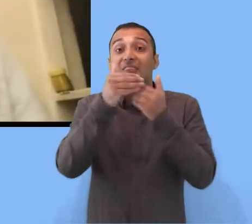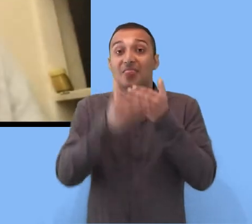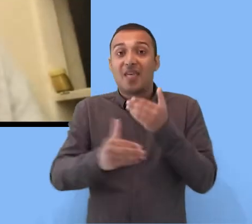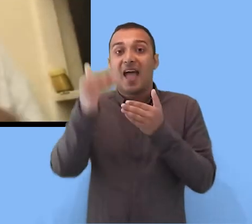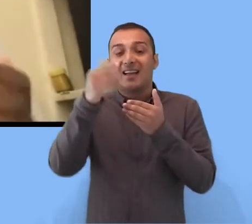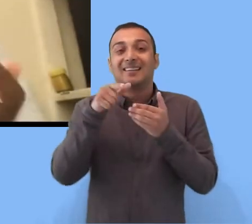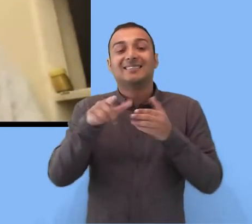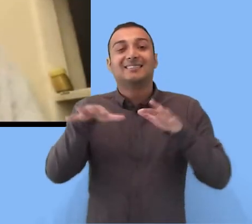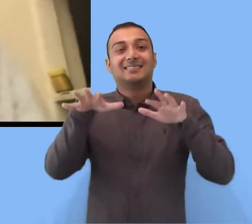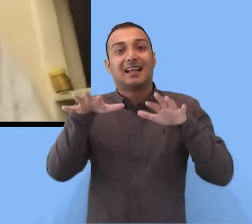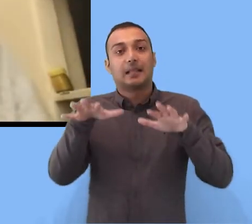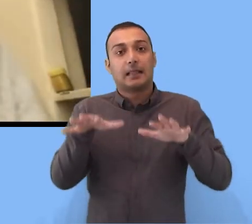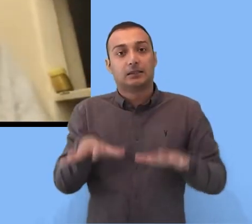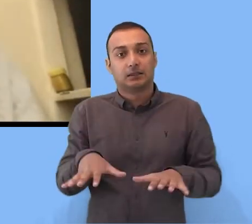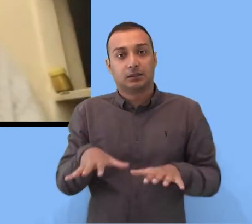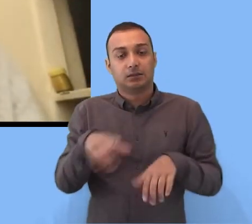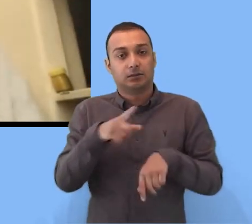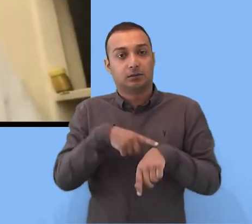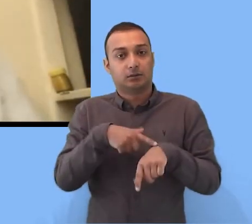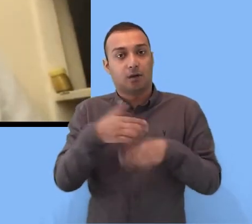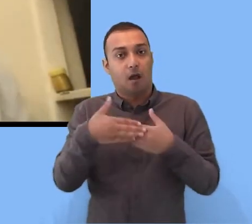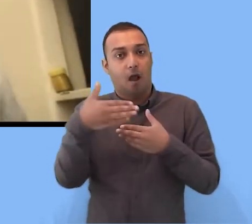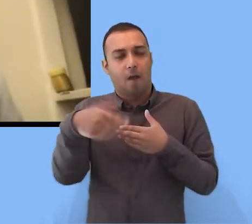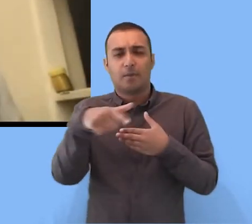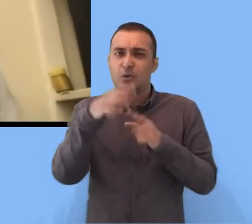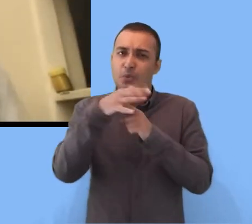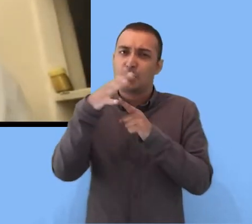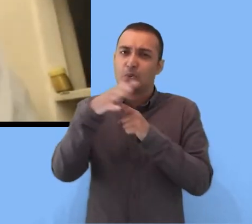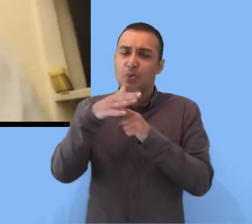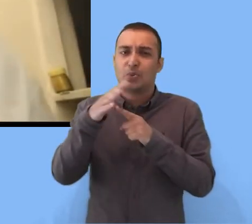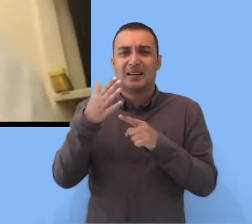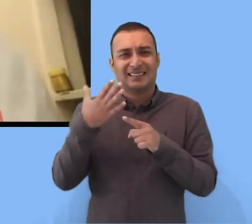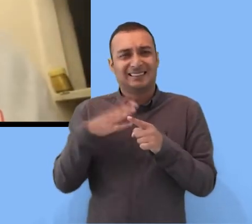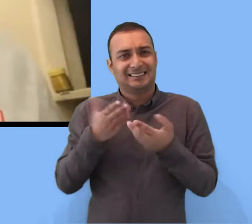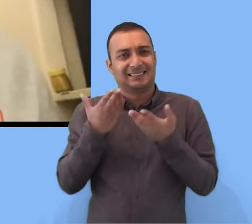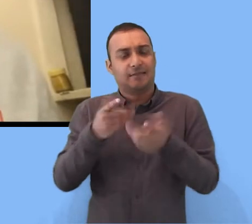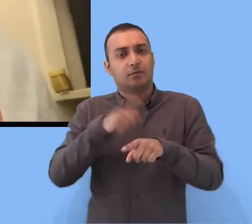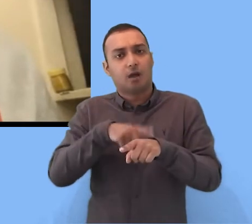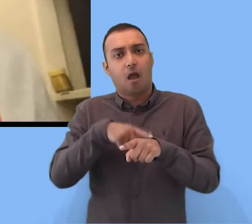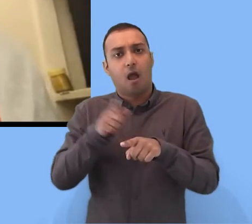of time in parents and children's lives.